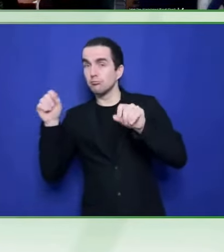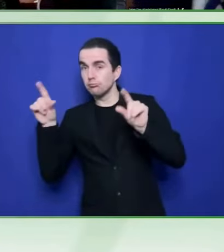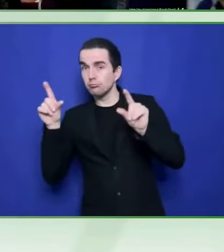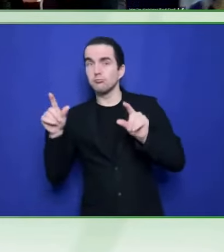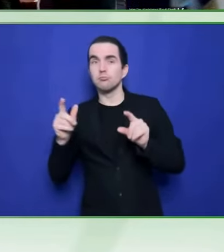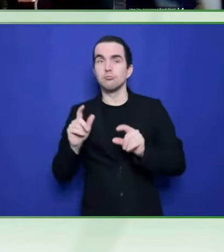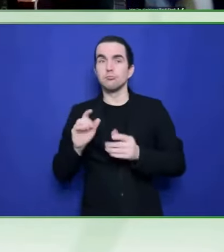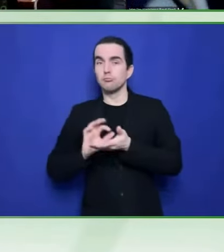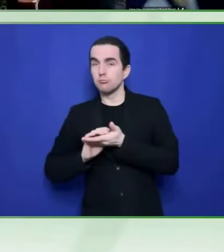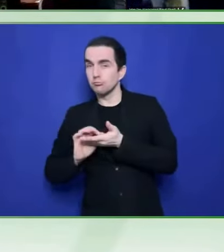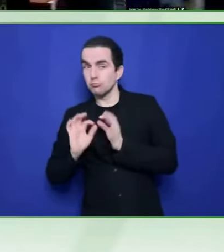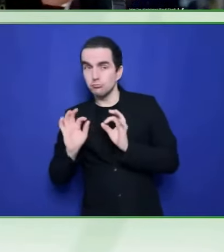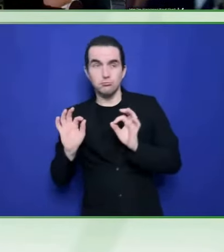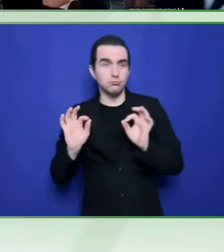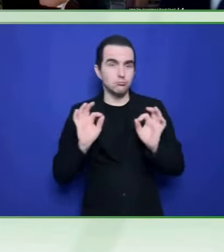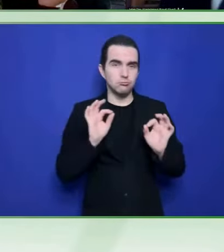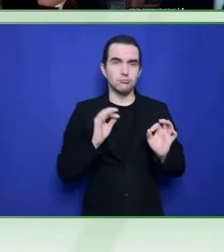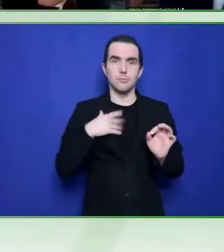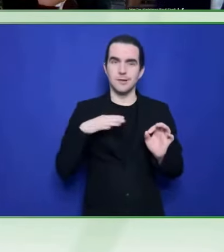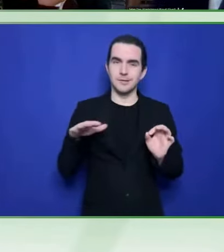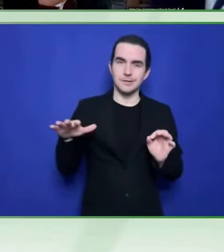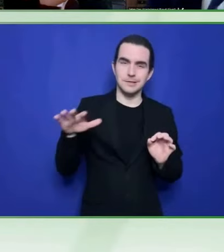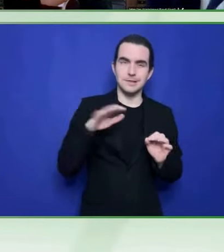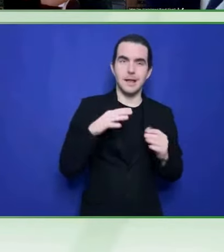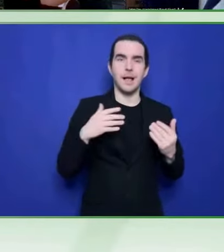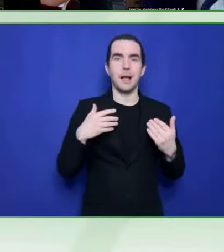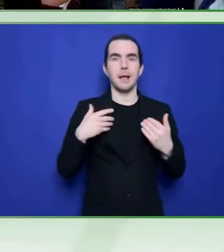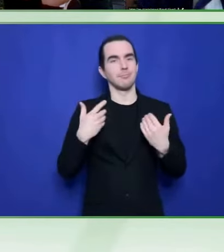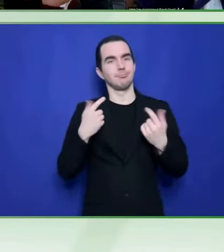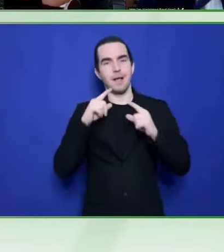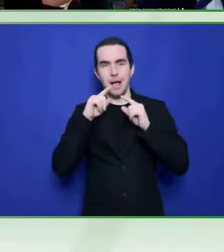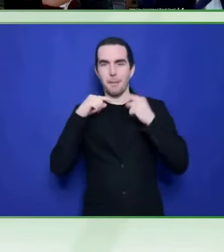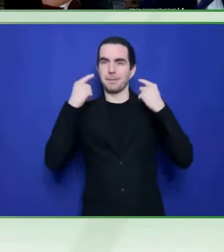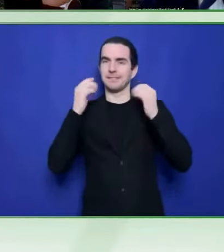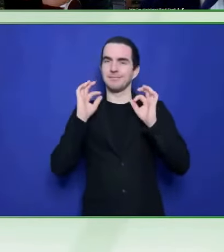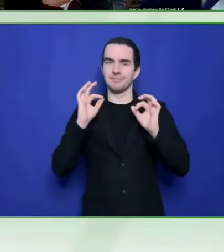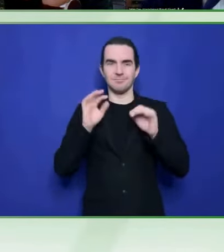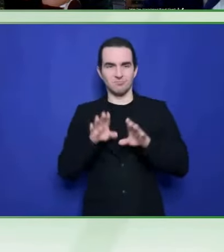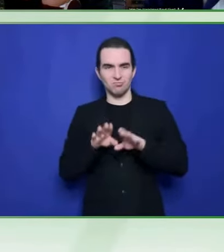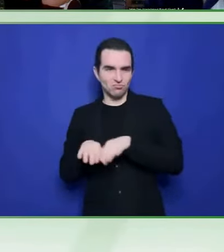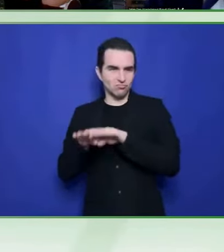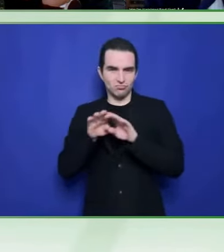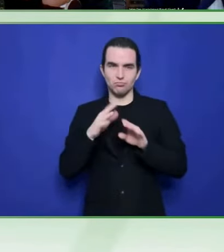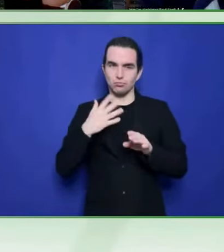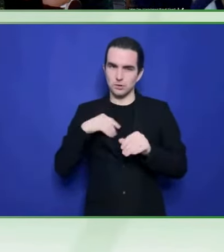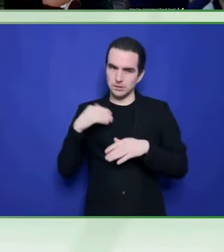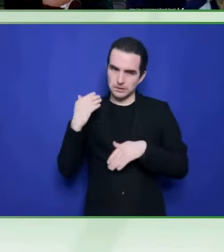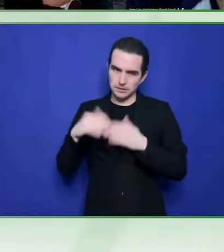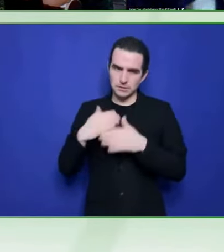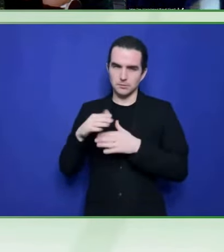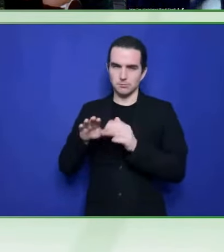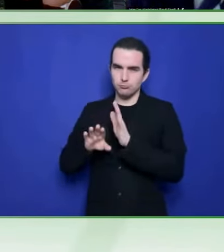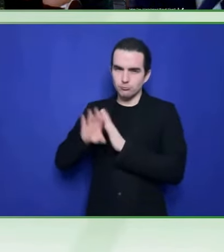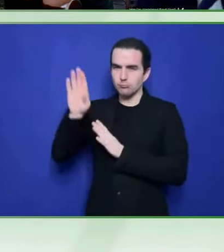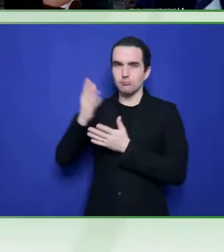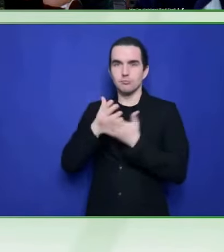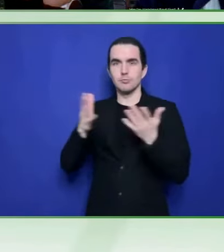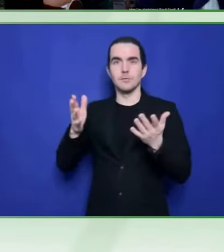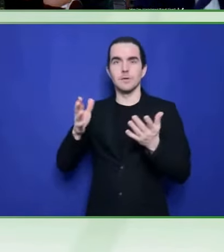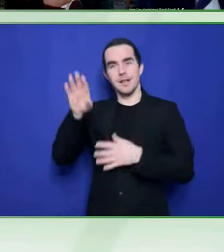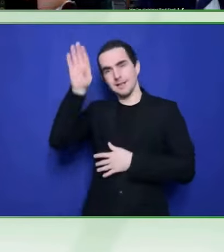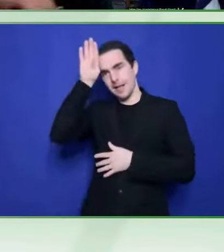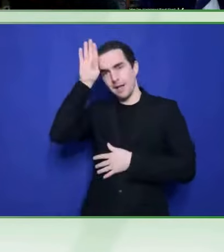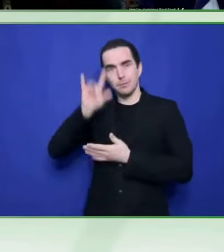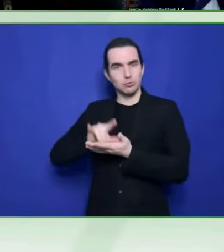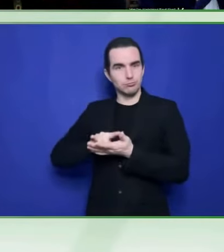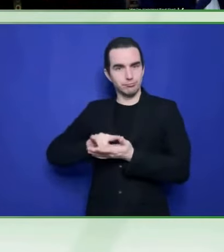The woman with the pink jacket goes to the plane with the assistant. With the IGA Cares logo, an accessible travel is possible at